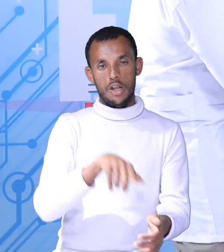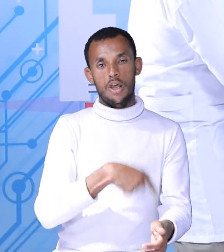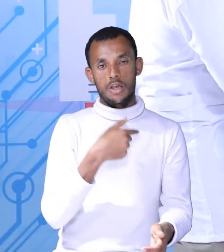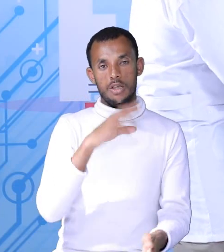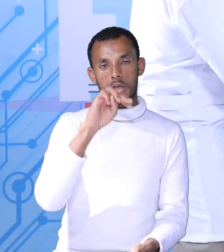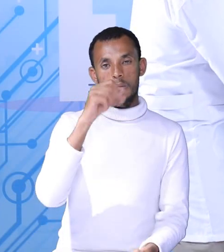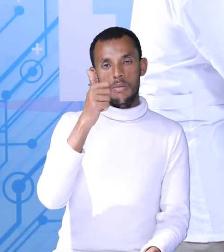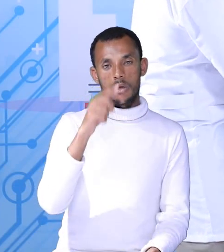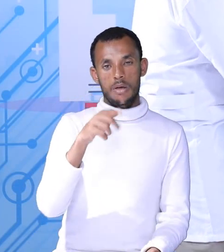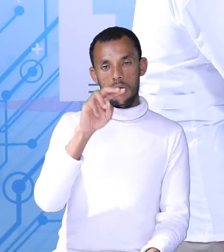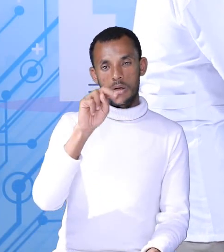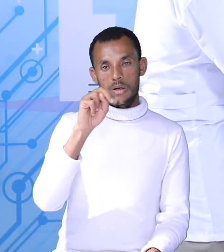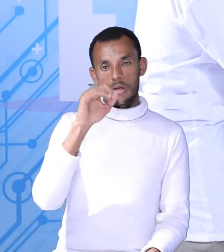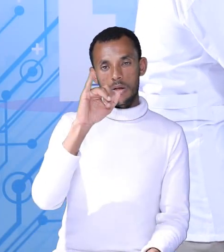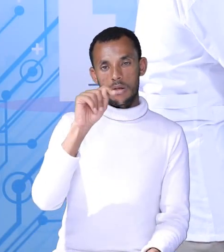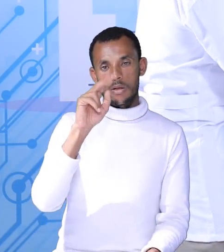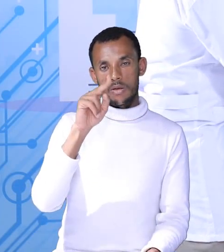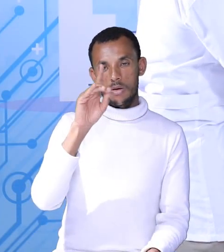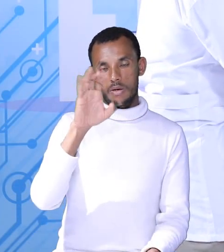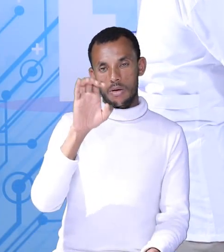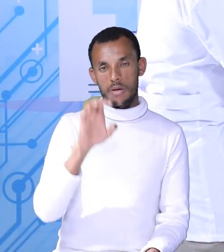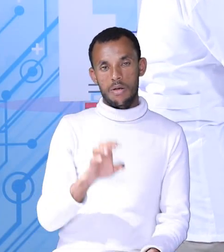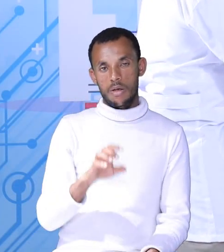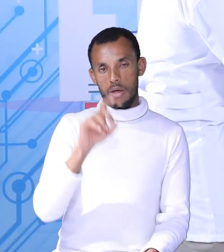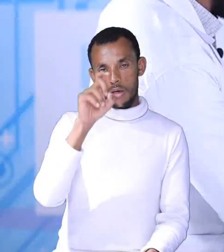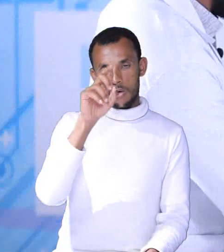magnitude. So x1,